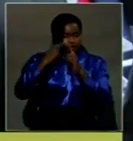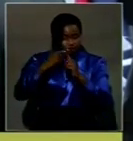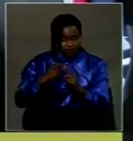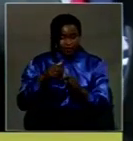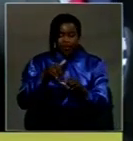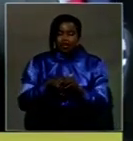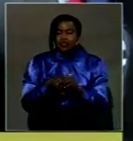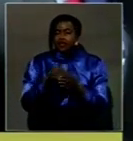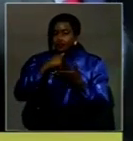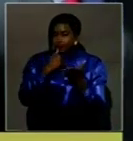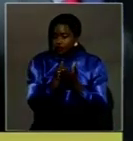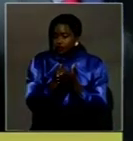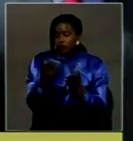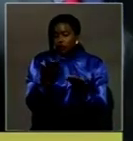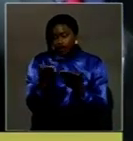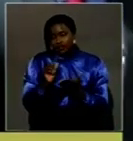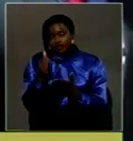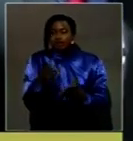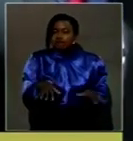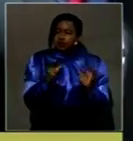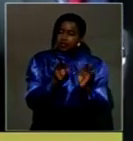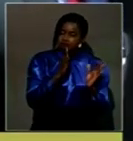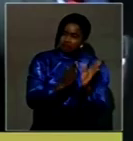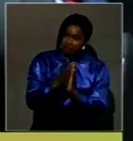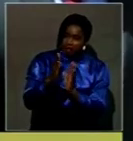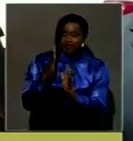Department, where he was instrumental in planning,